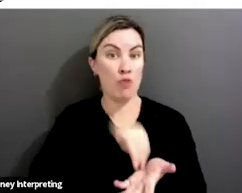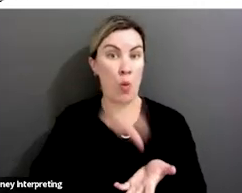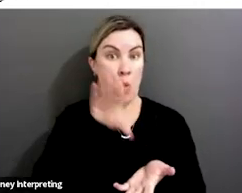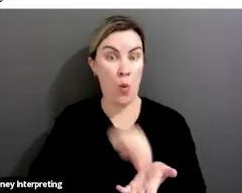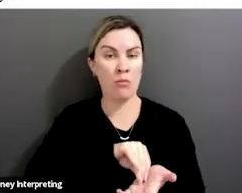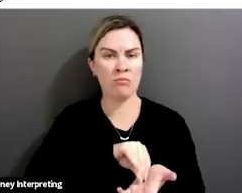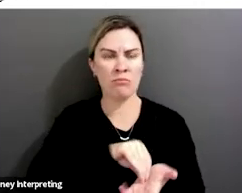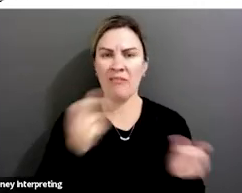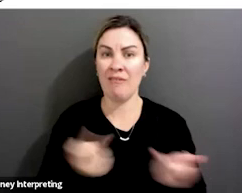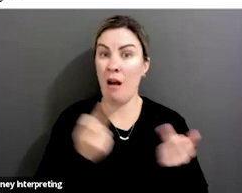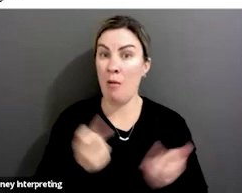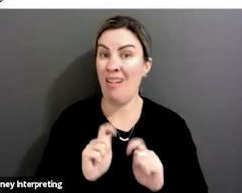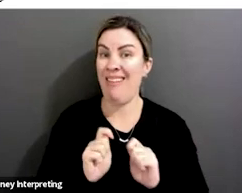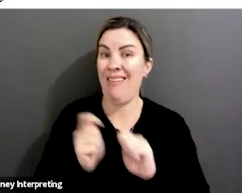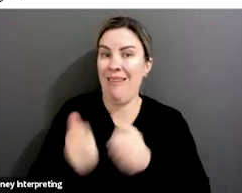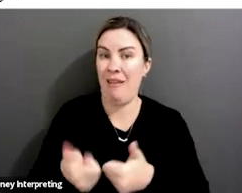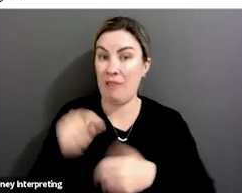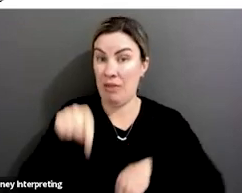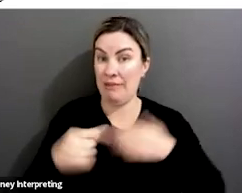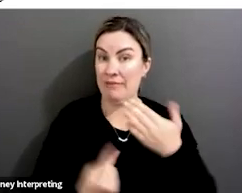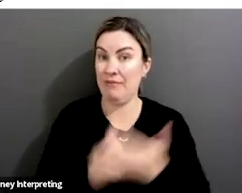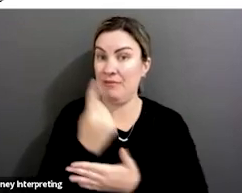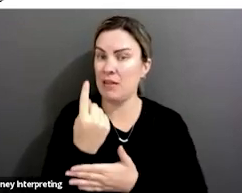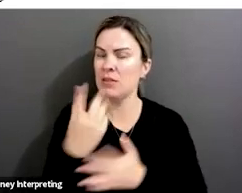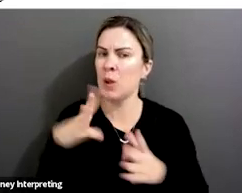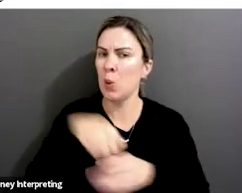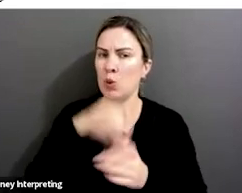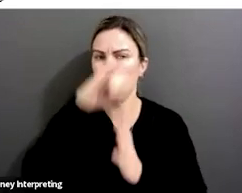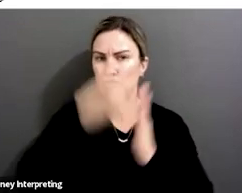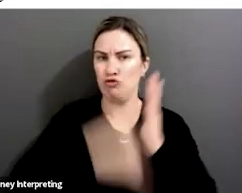made available after the event, including a written transcript.